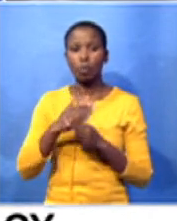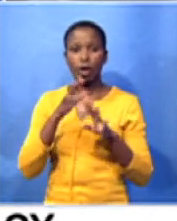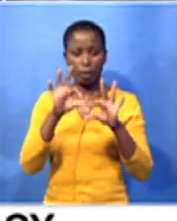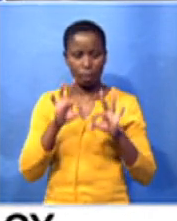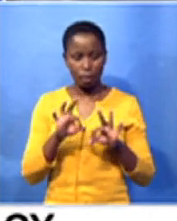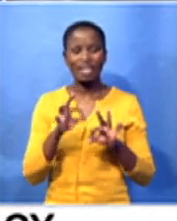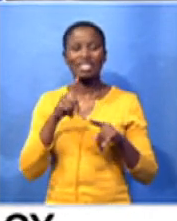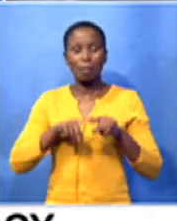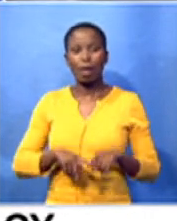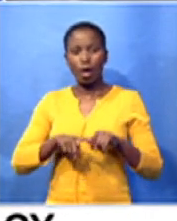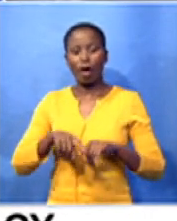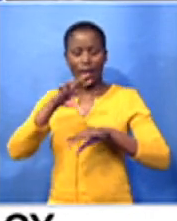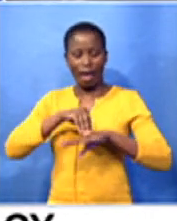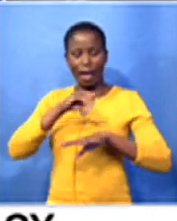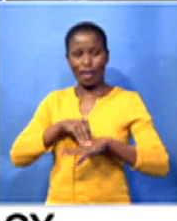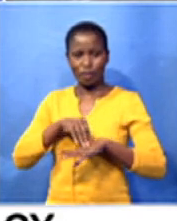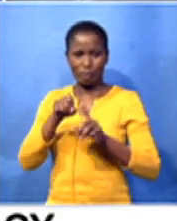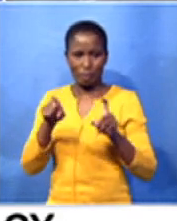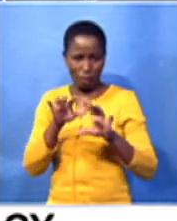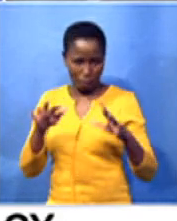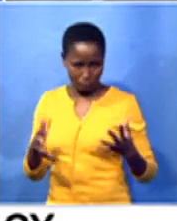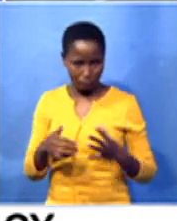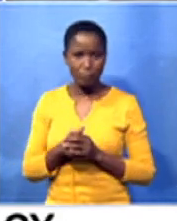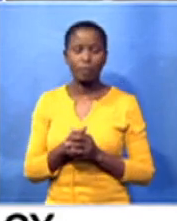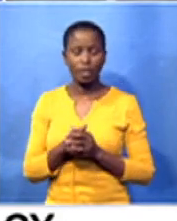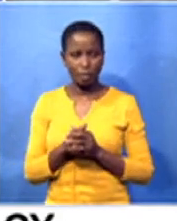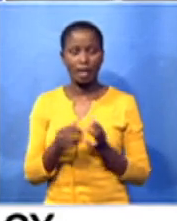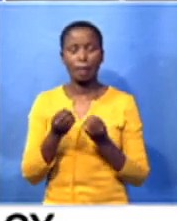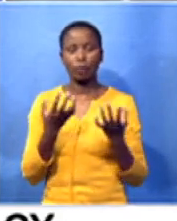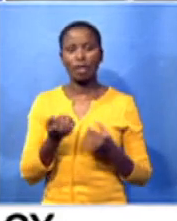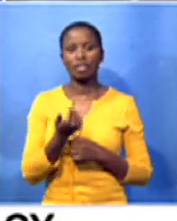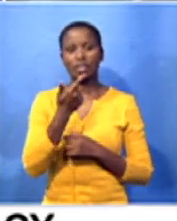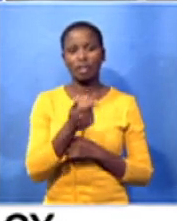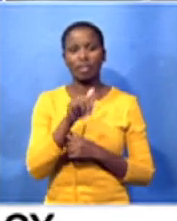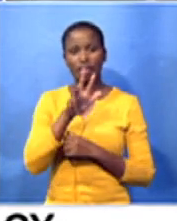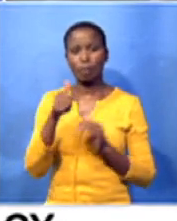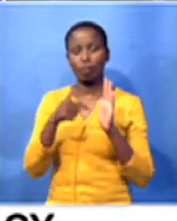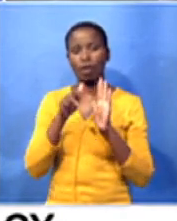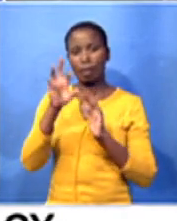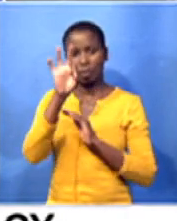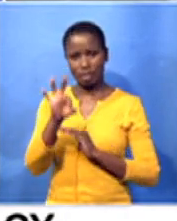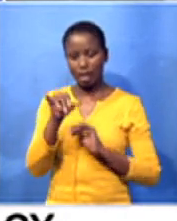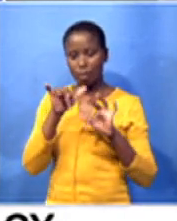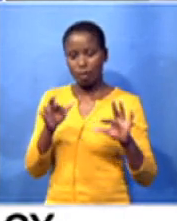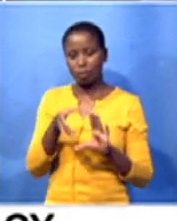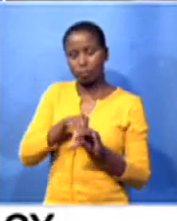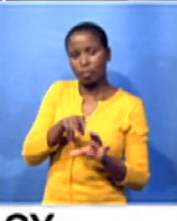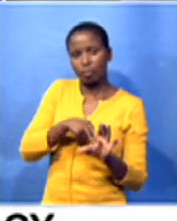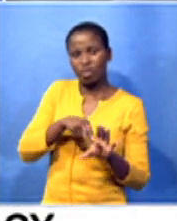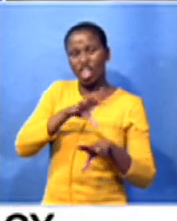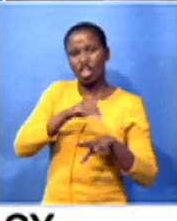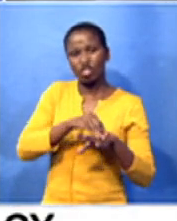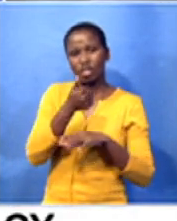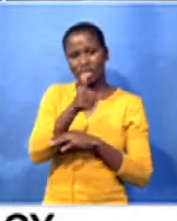age, namely a very good efficacy, 79.9% in participants who are 65 years